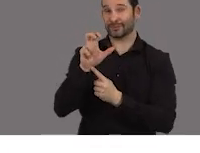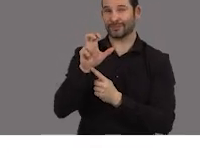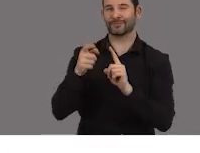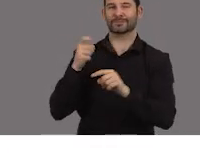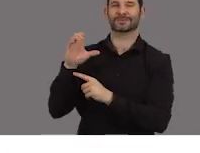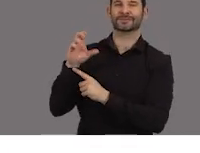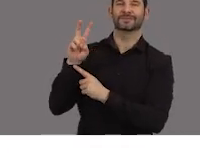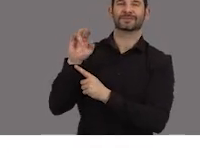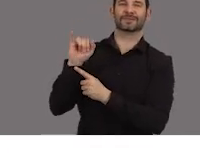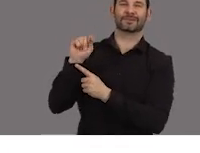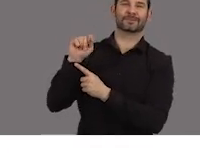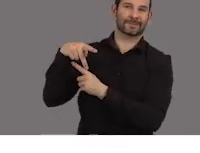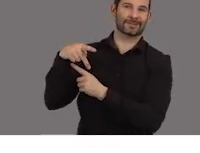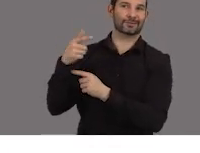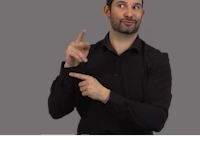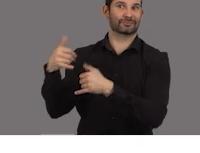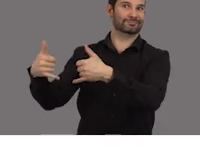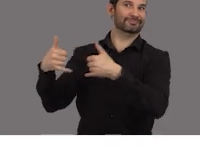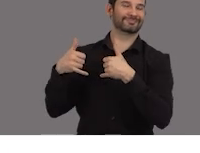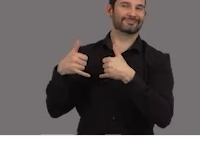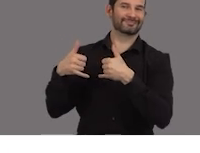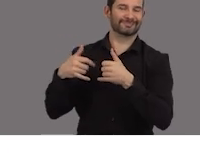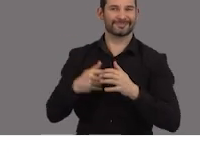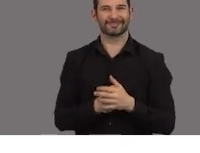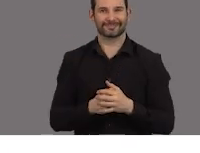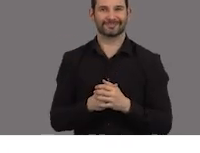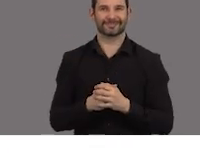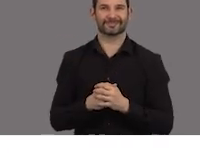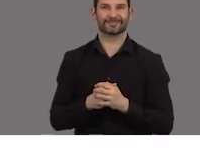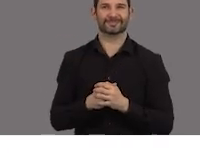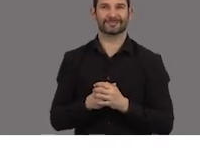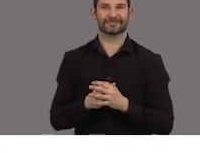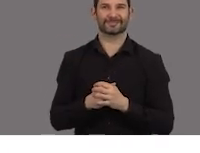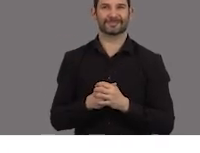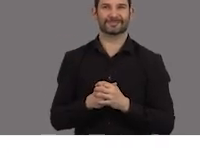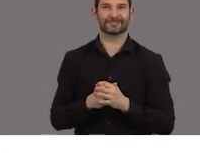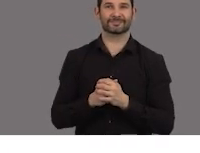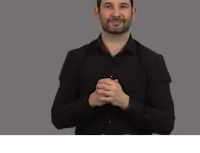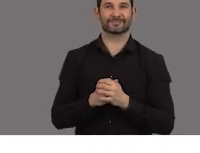receive $1,300 from the CVITP grant.